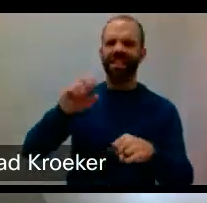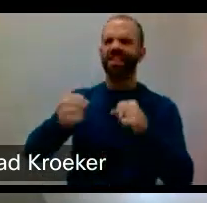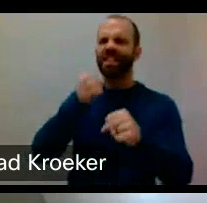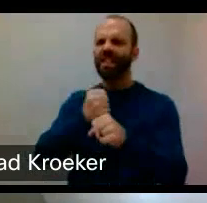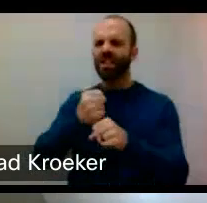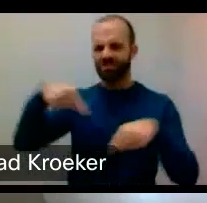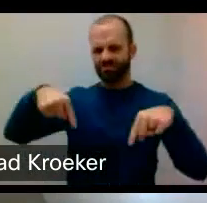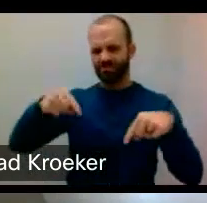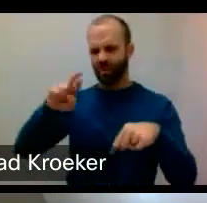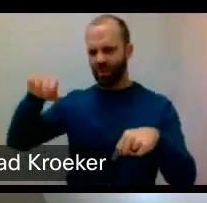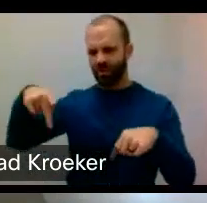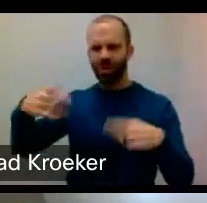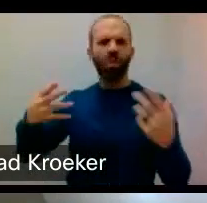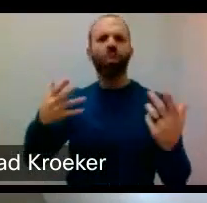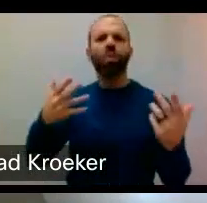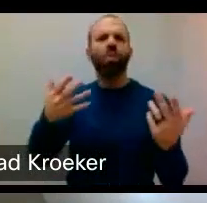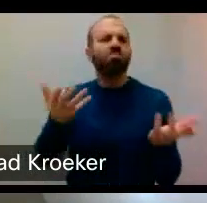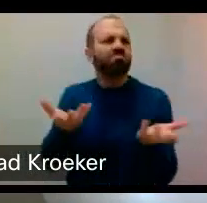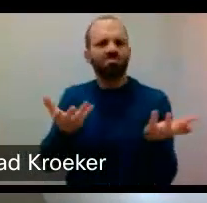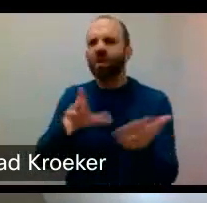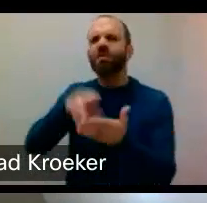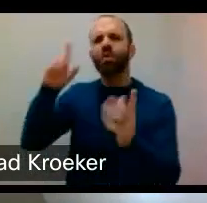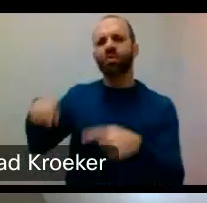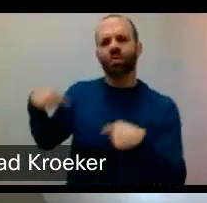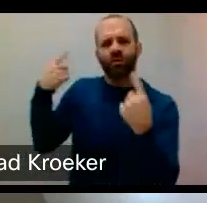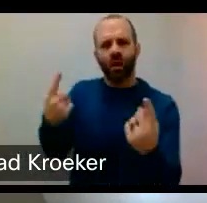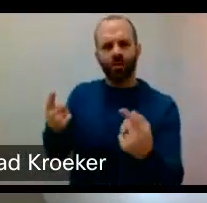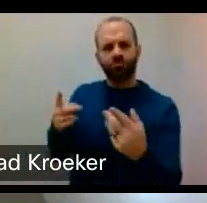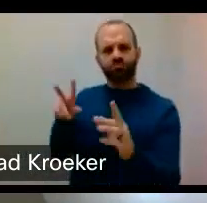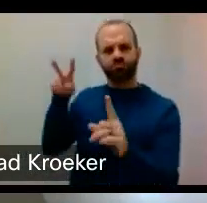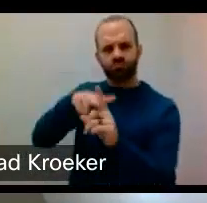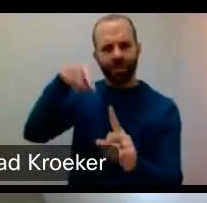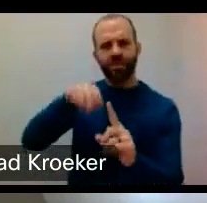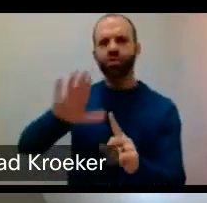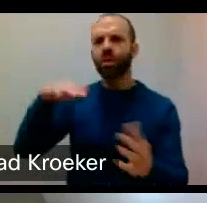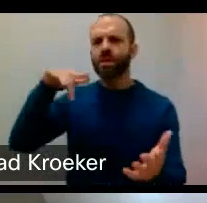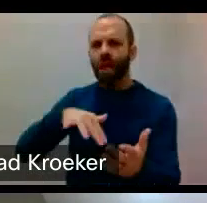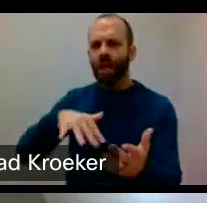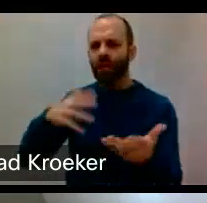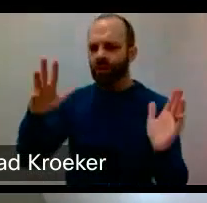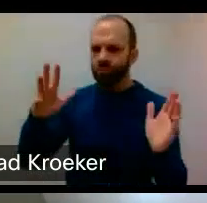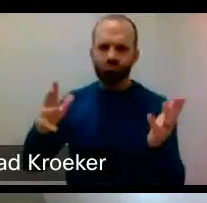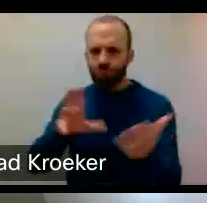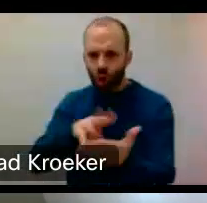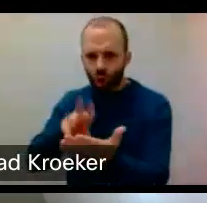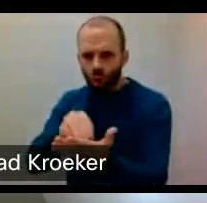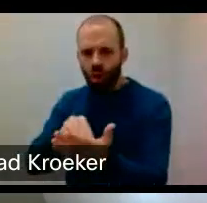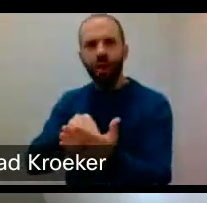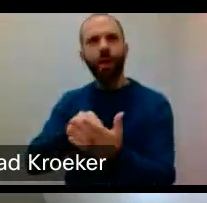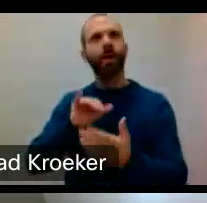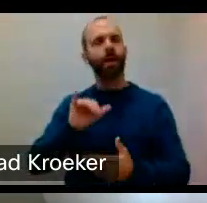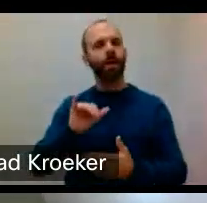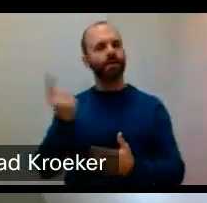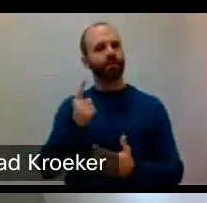learned at Red River so far that is related to what you're studying? And how has that maybe changed how